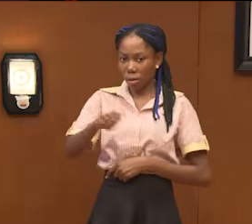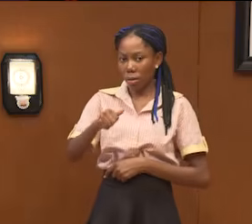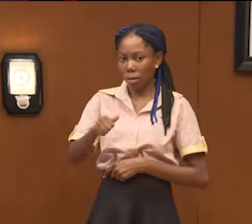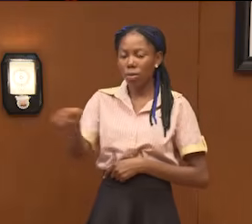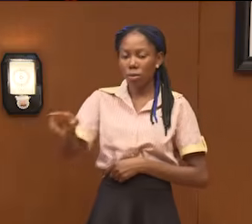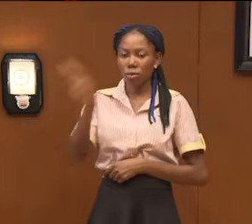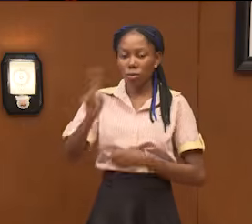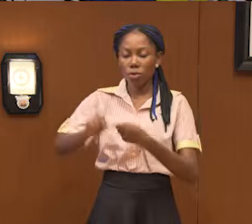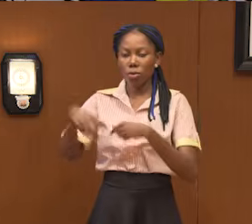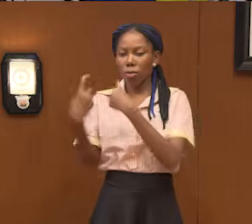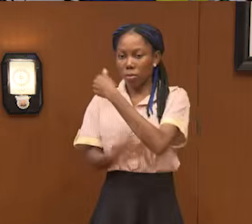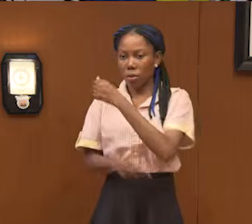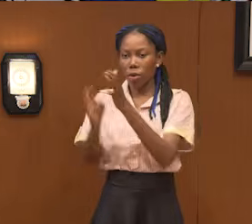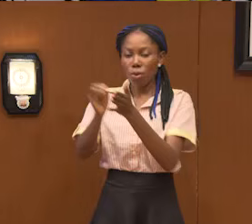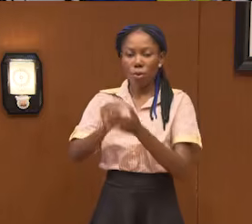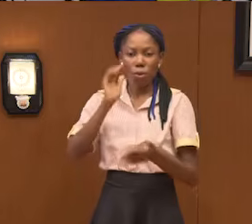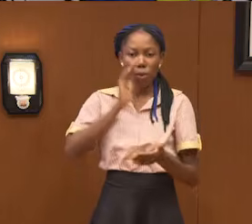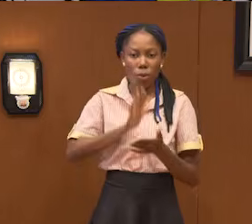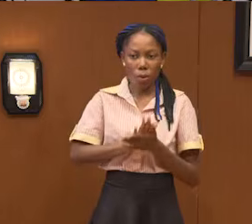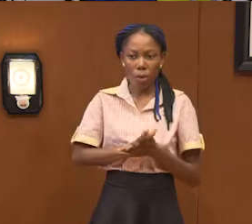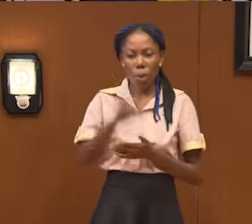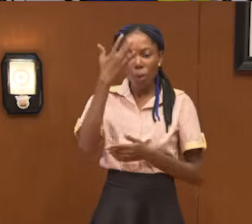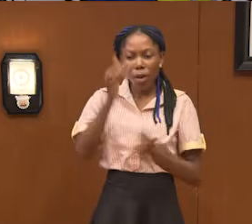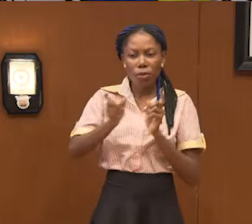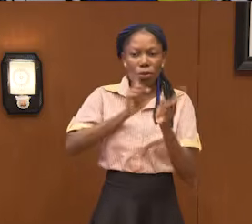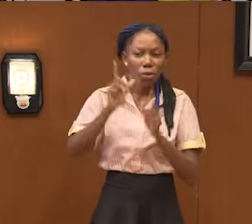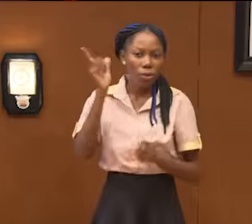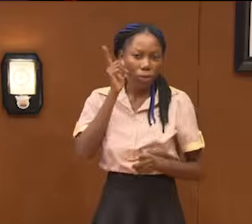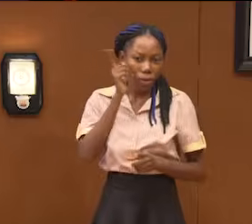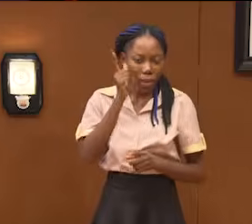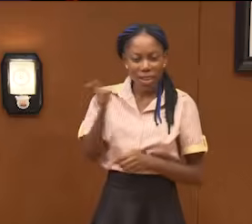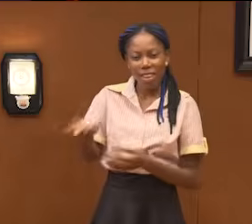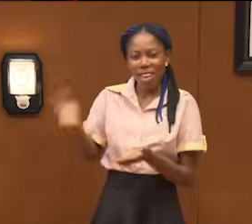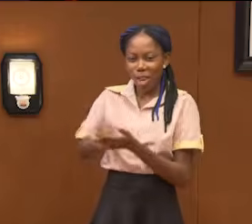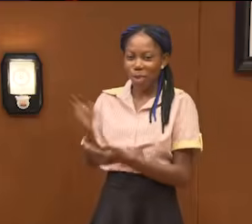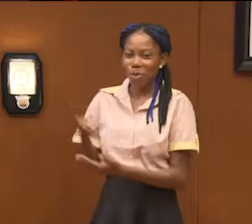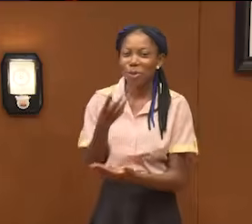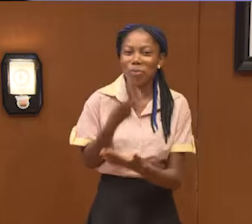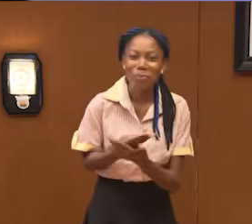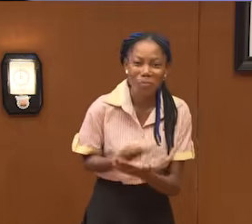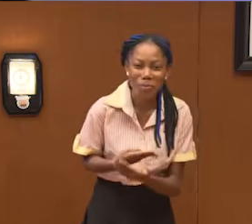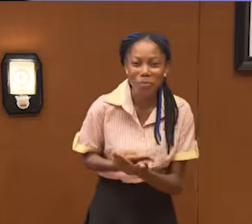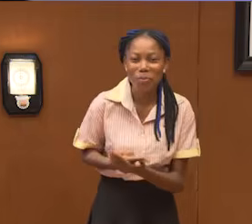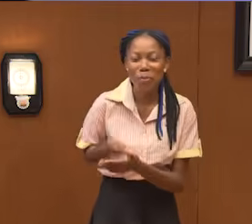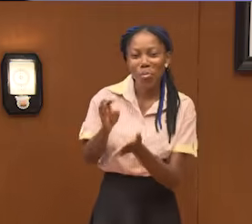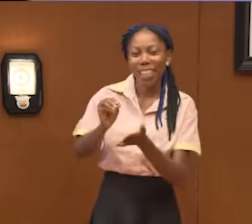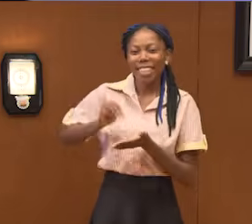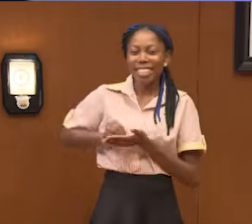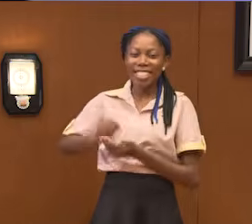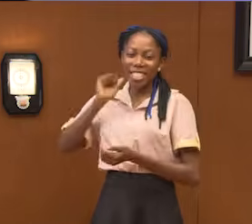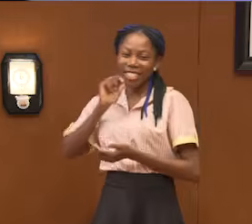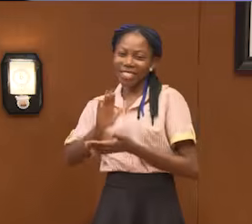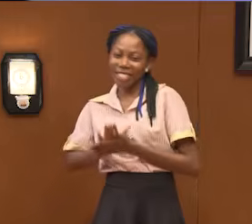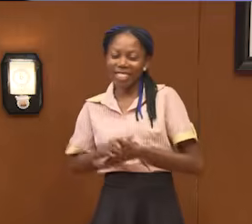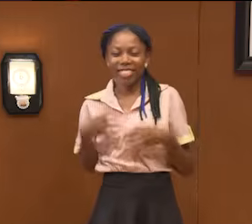her. But when I'm talking to you, if you don't listen to me, I beat her. But after beating her, sorry, ma, don't be annoyed. Every time. It's not every time,